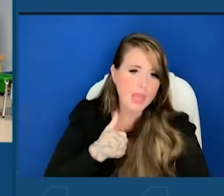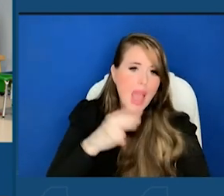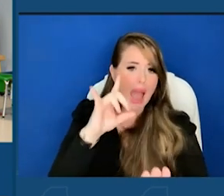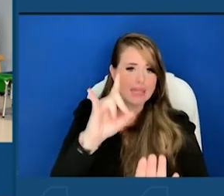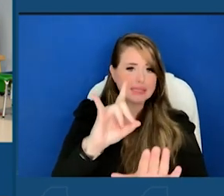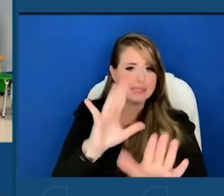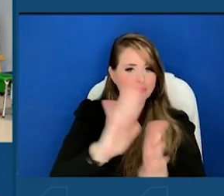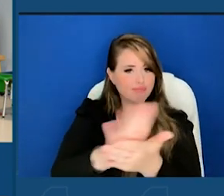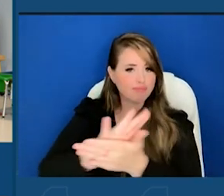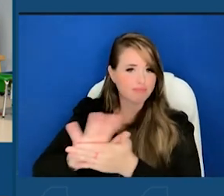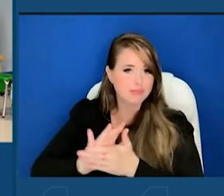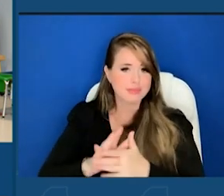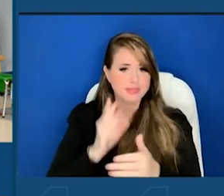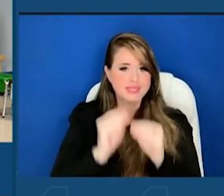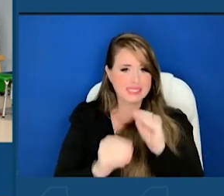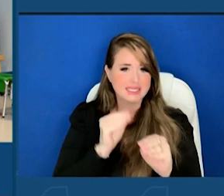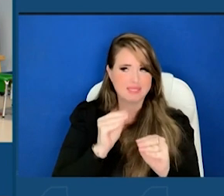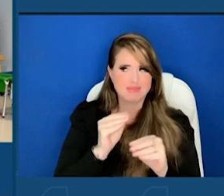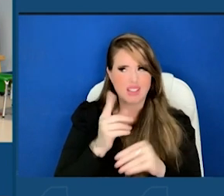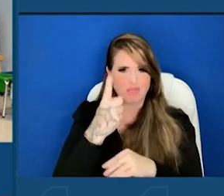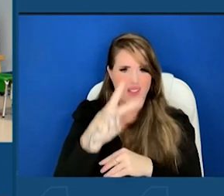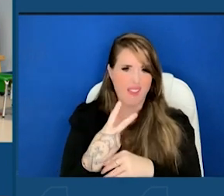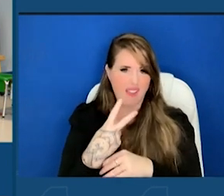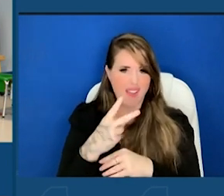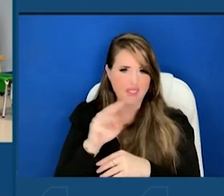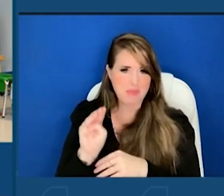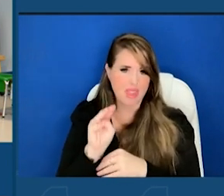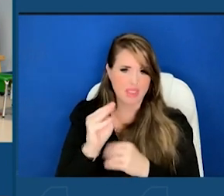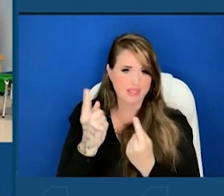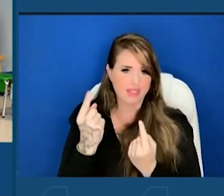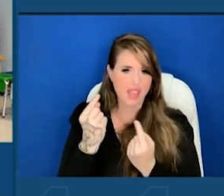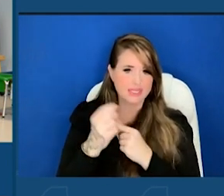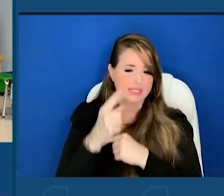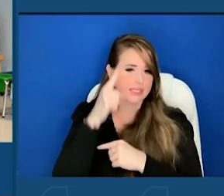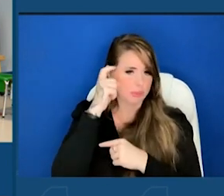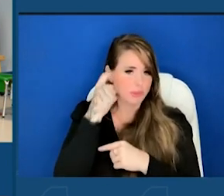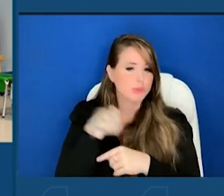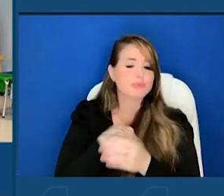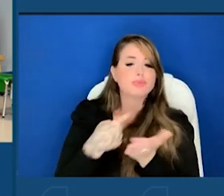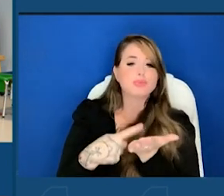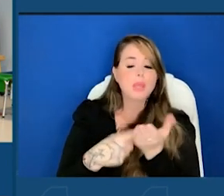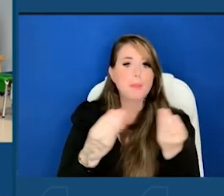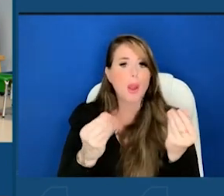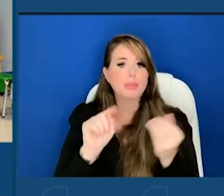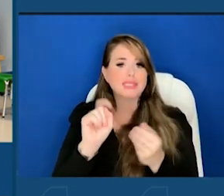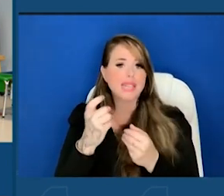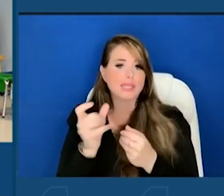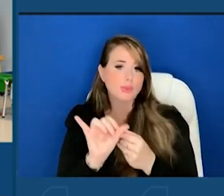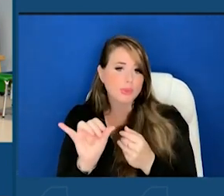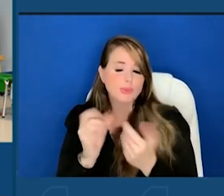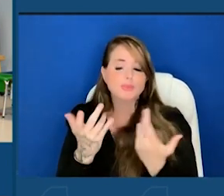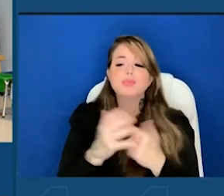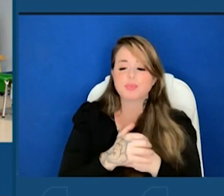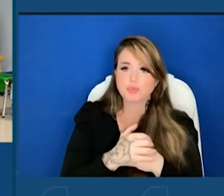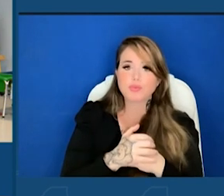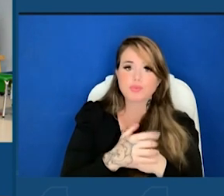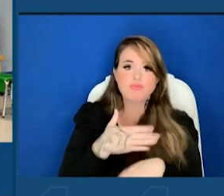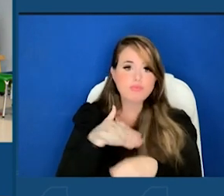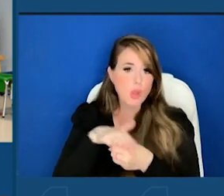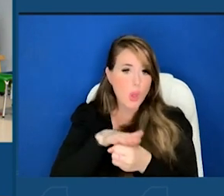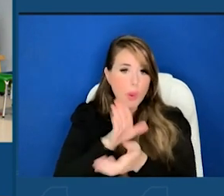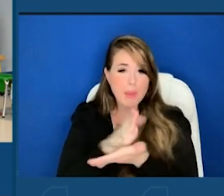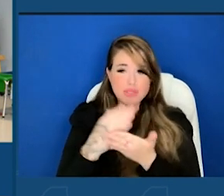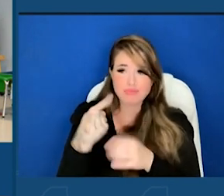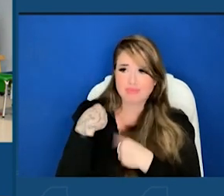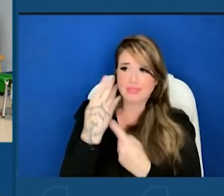summer. We talk about property taxes as well, right? Well, having done my local budgets for 14 years, I